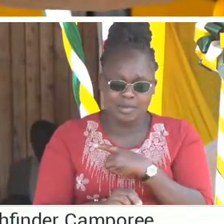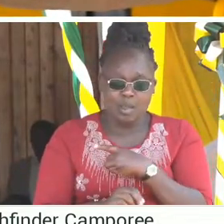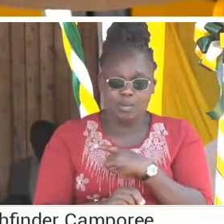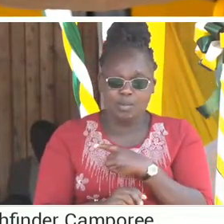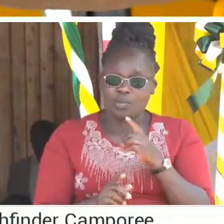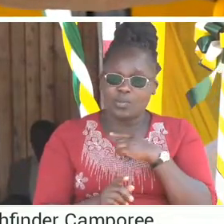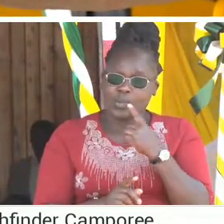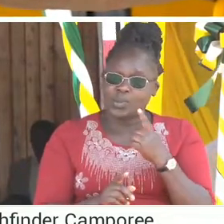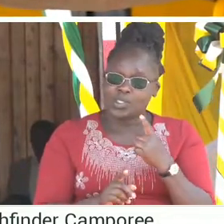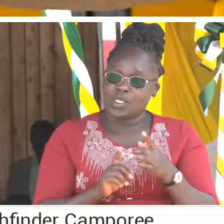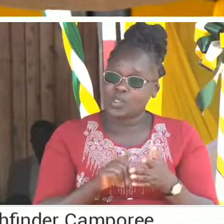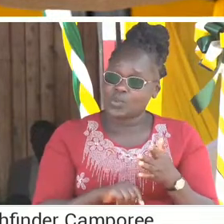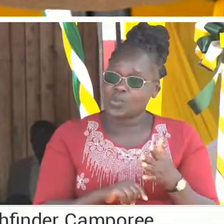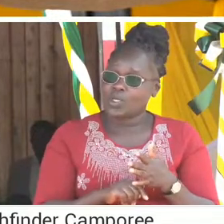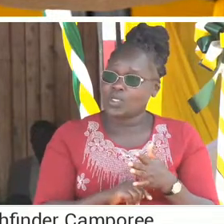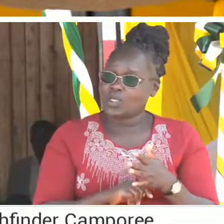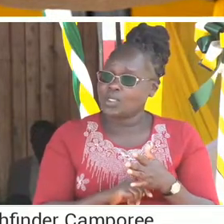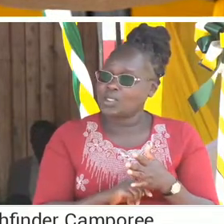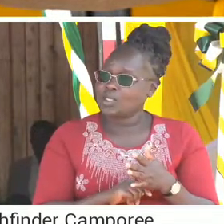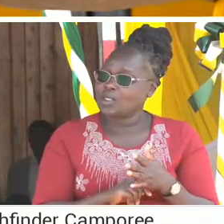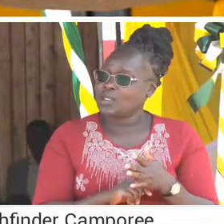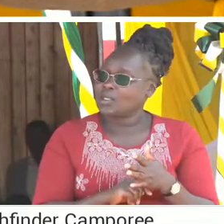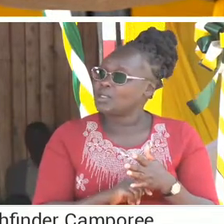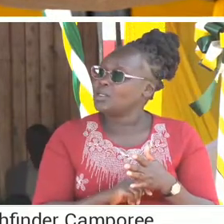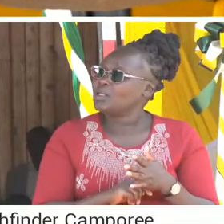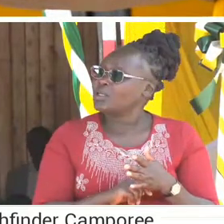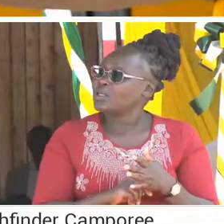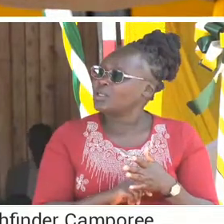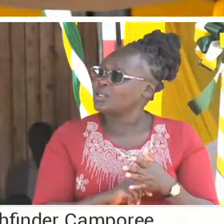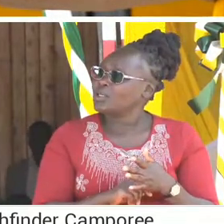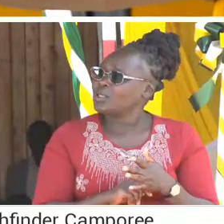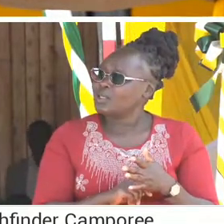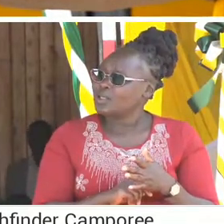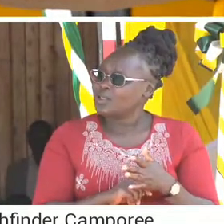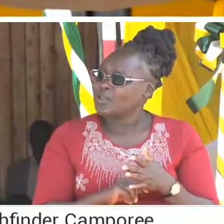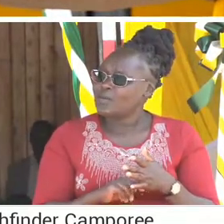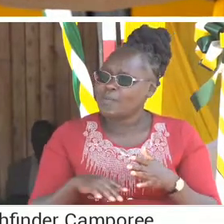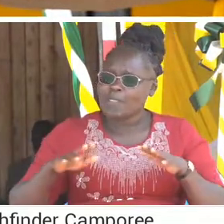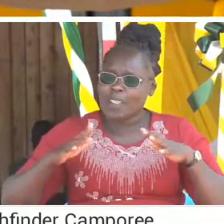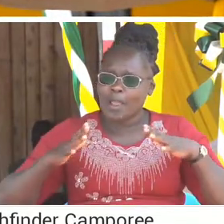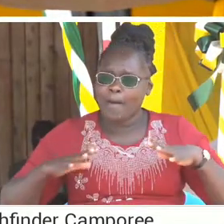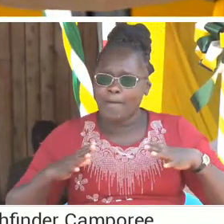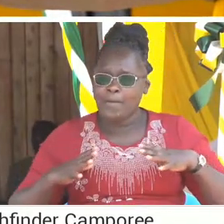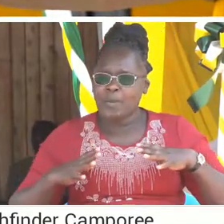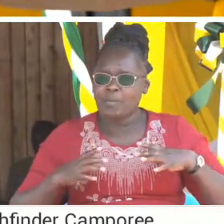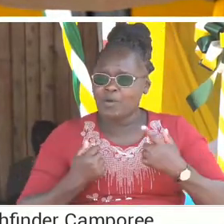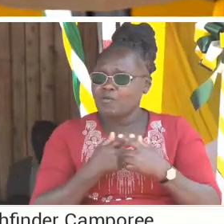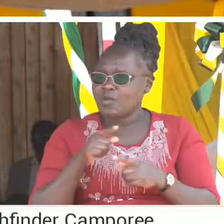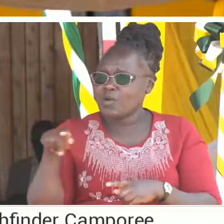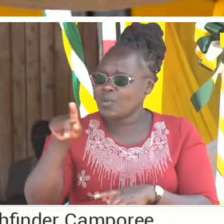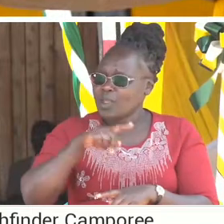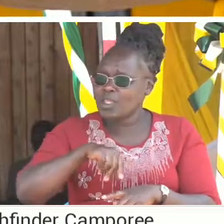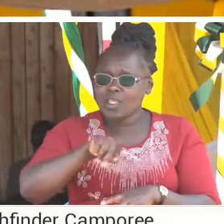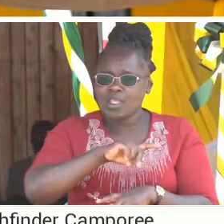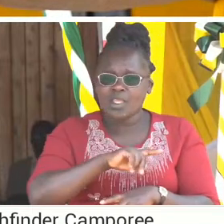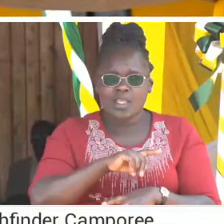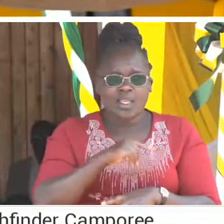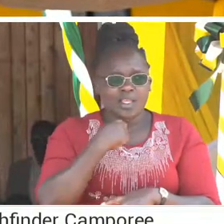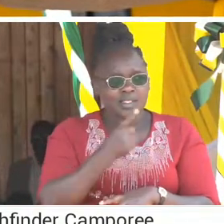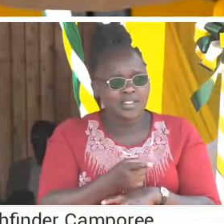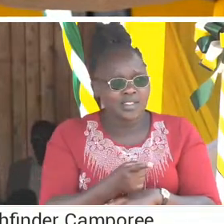ilikuwa inatoka watu wakaaji wa area hii. And they were saying, we wish Pathfinders will continue to